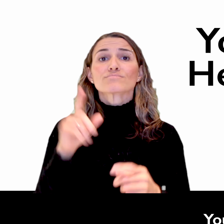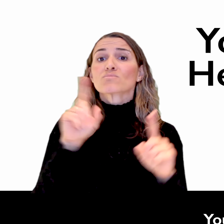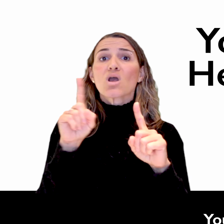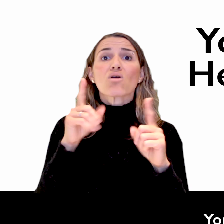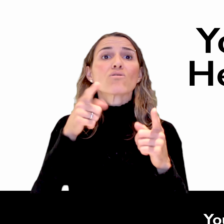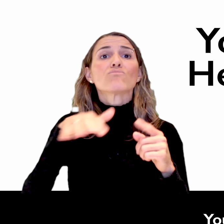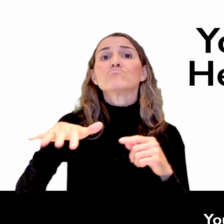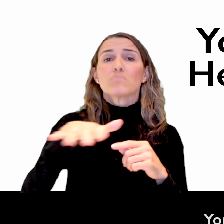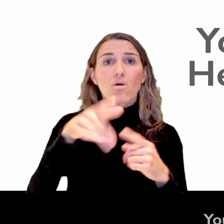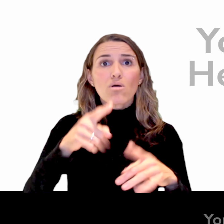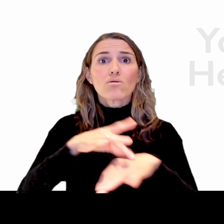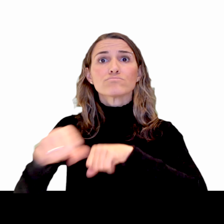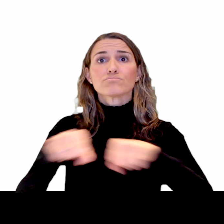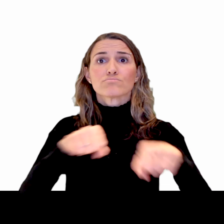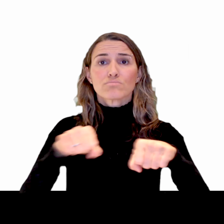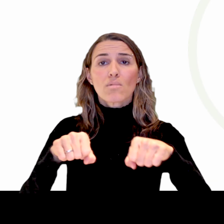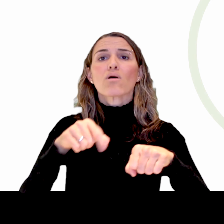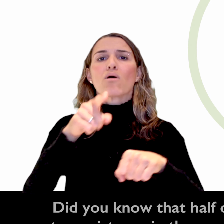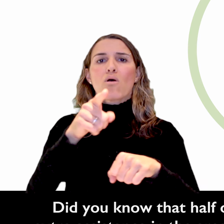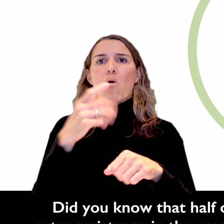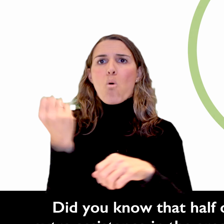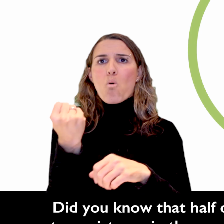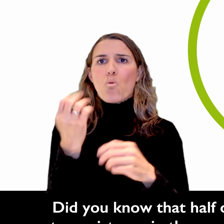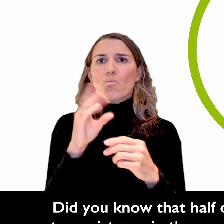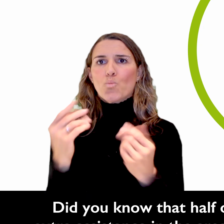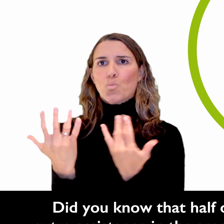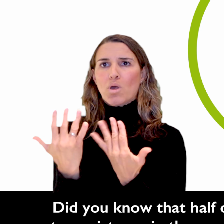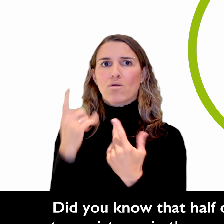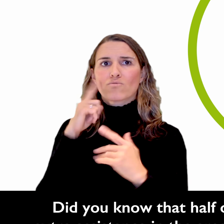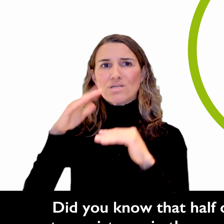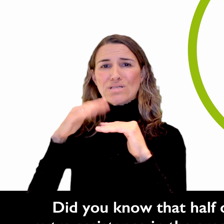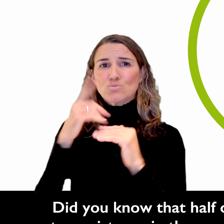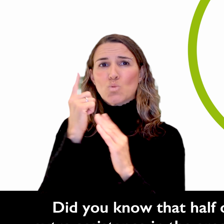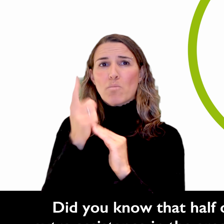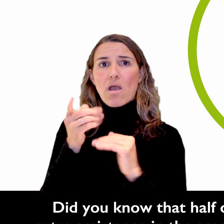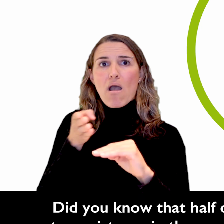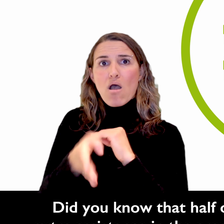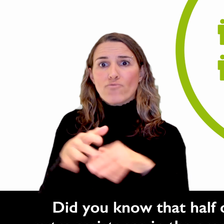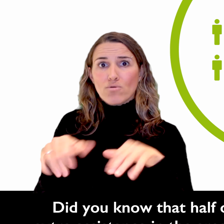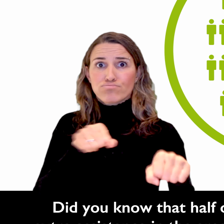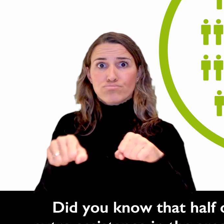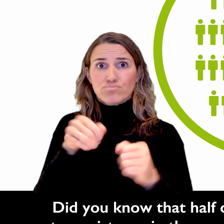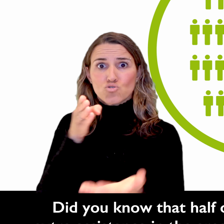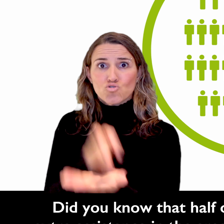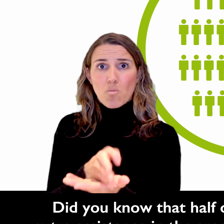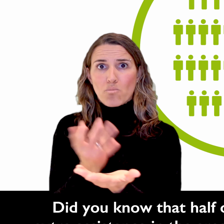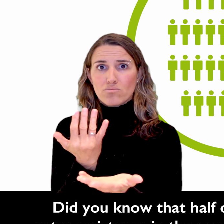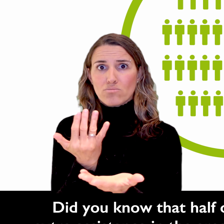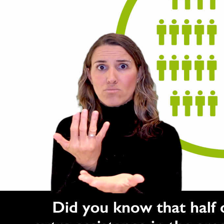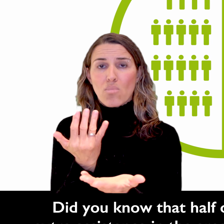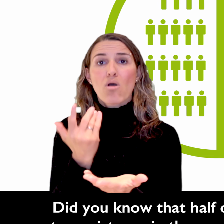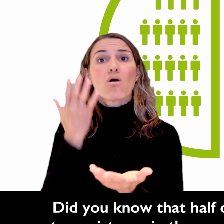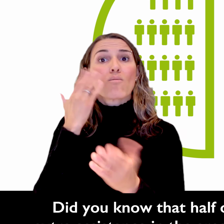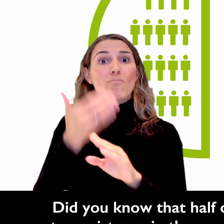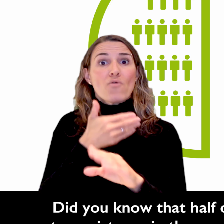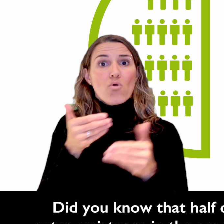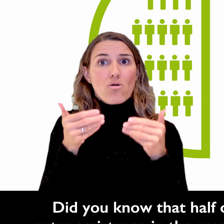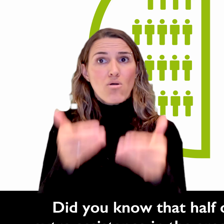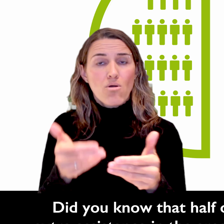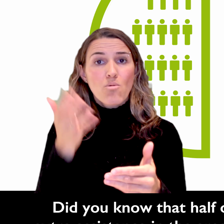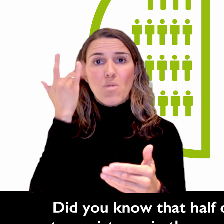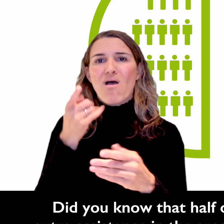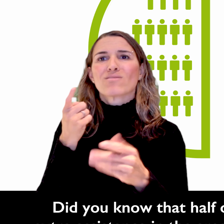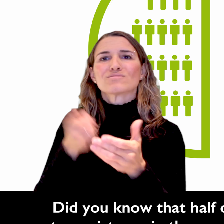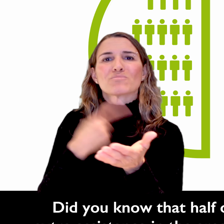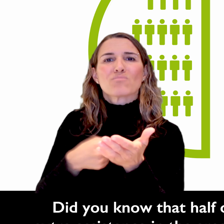Your unique health needs. Did you know that half of the population of Metro Vancouver requires extra assistance